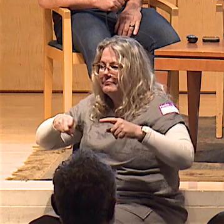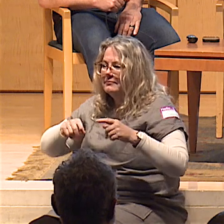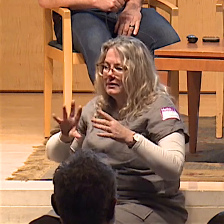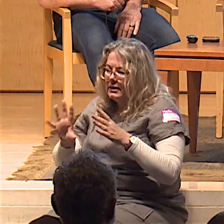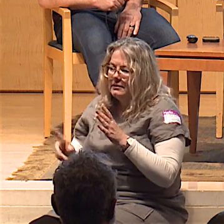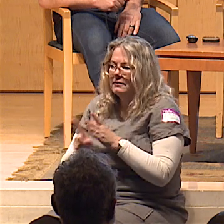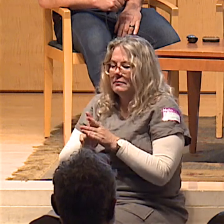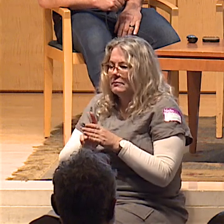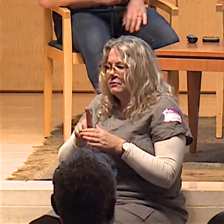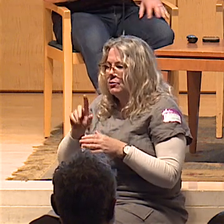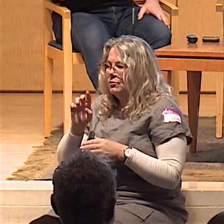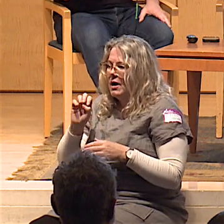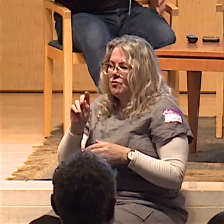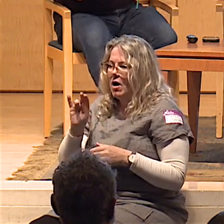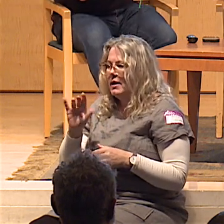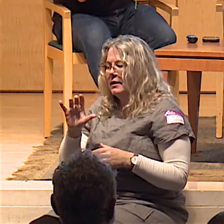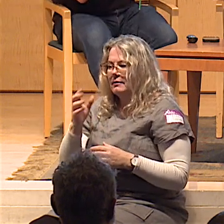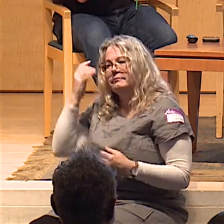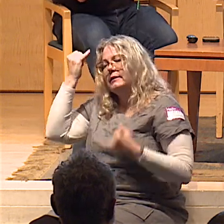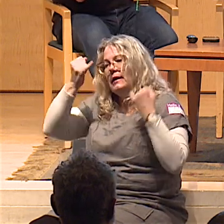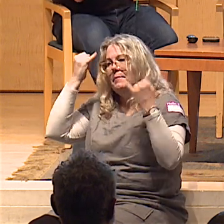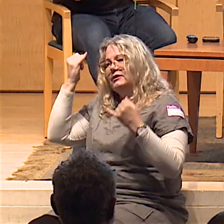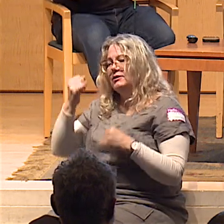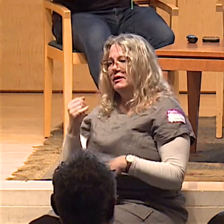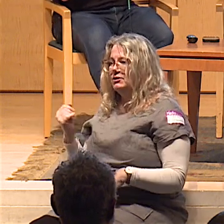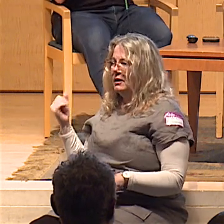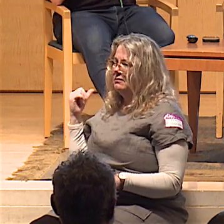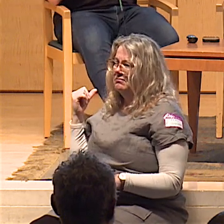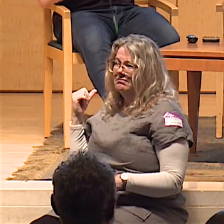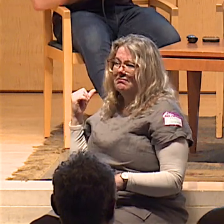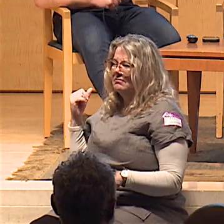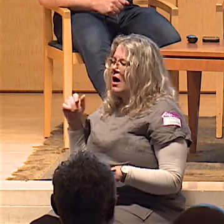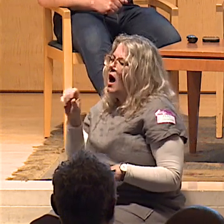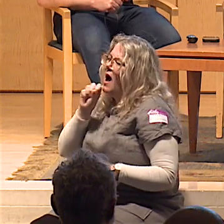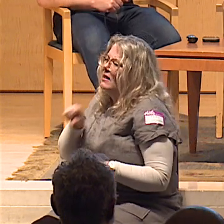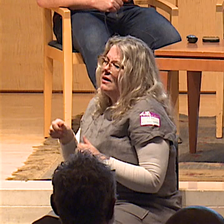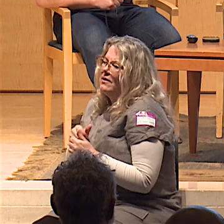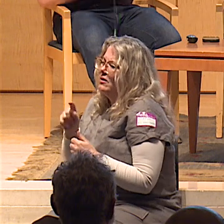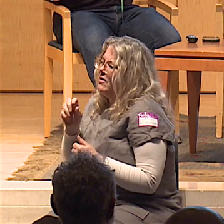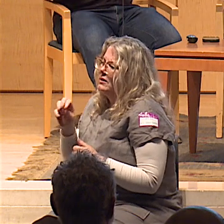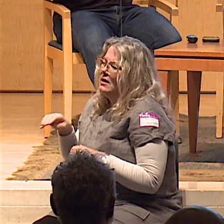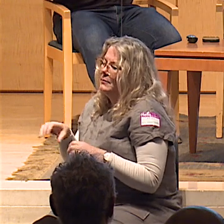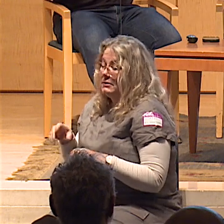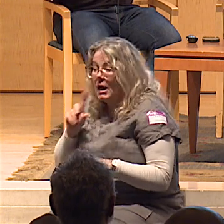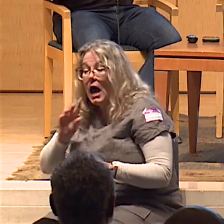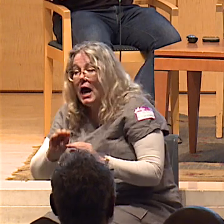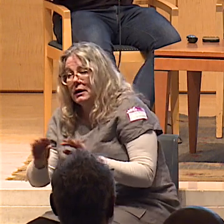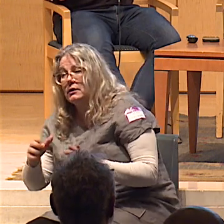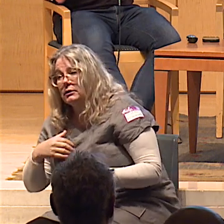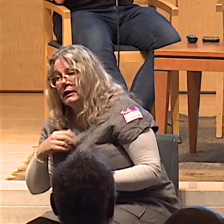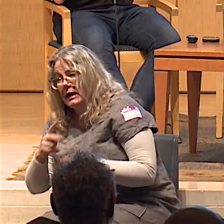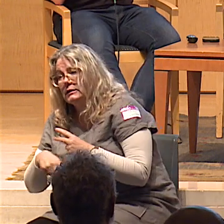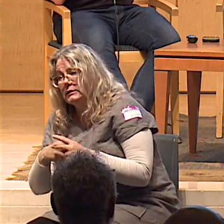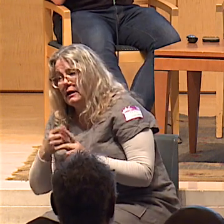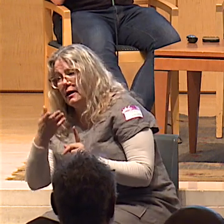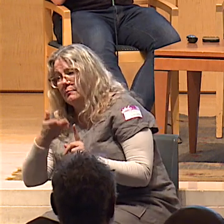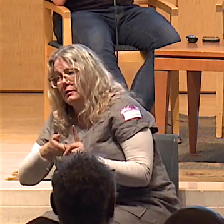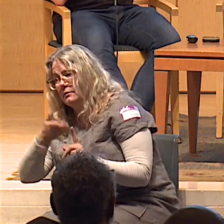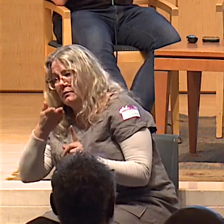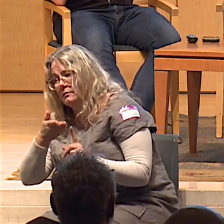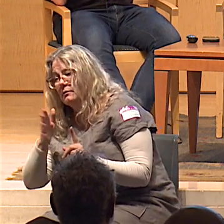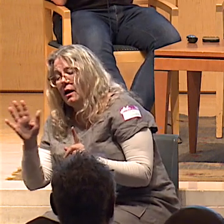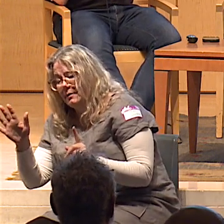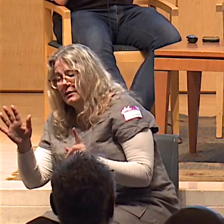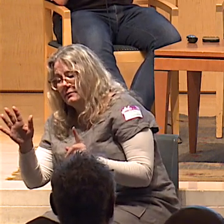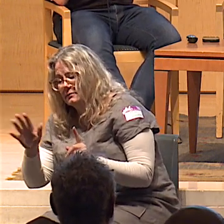I love Tom of Finland. Yeah, he's amazing. Yeah. He also clearly has a type. Oh yeah, absolutely. Like, that's what